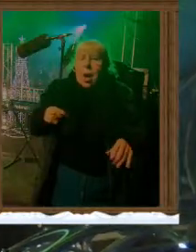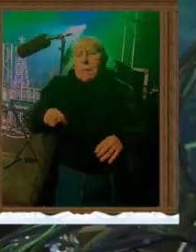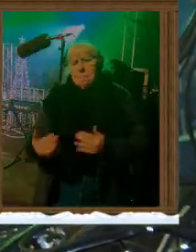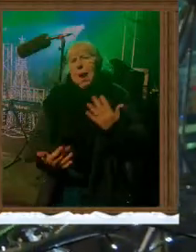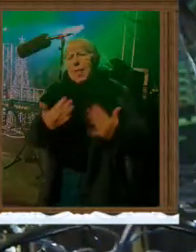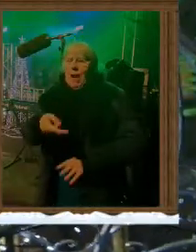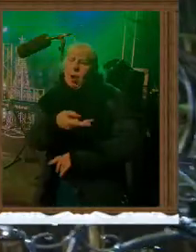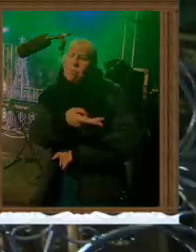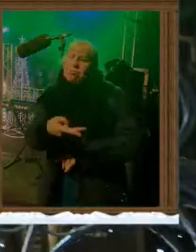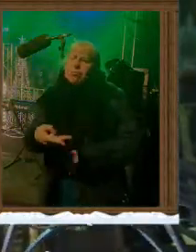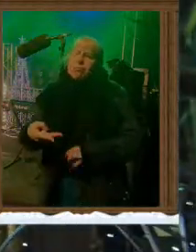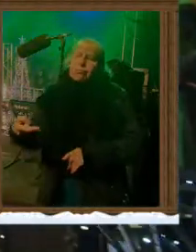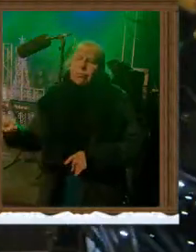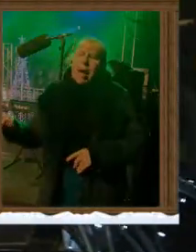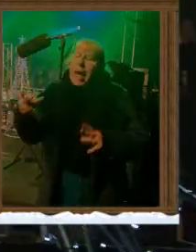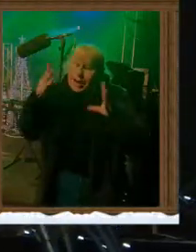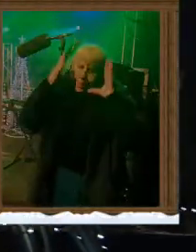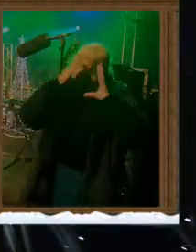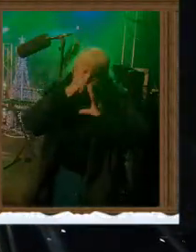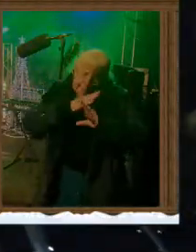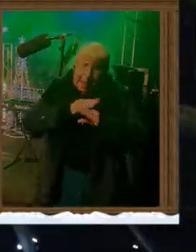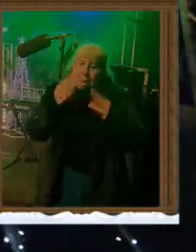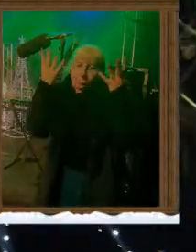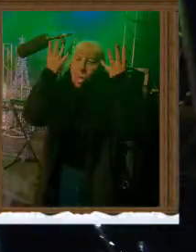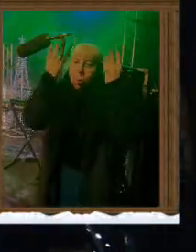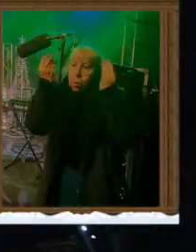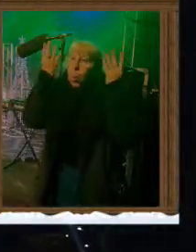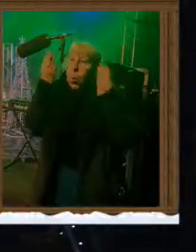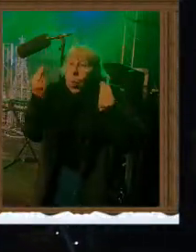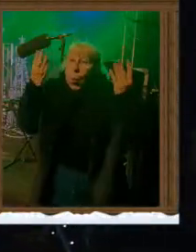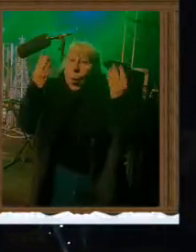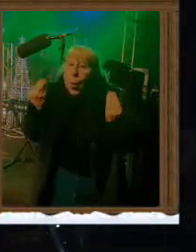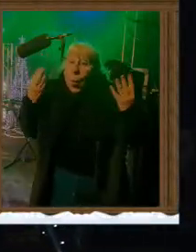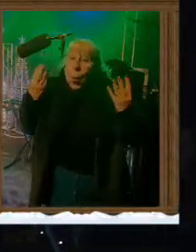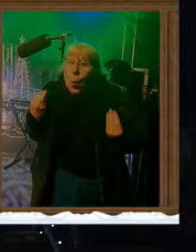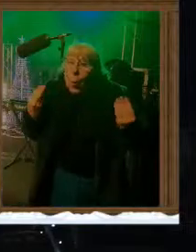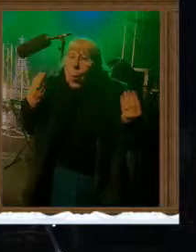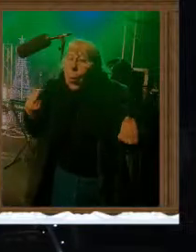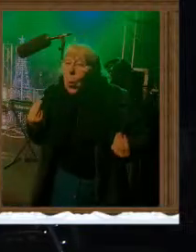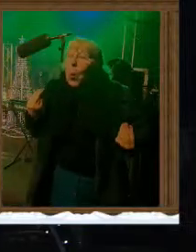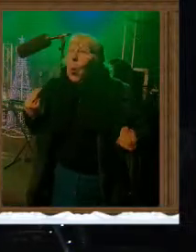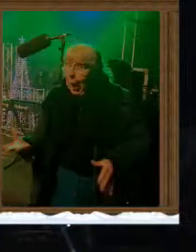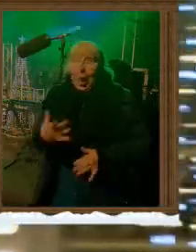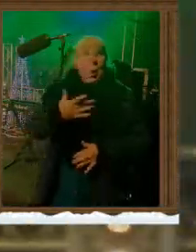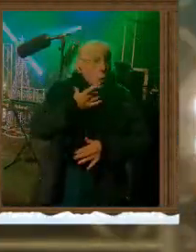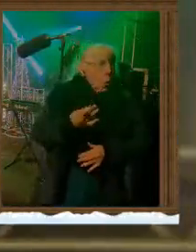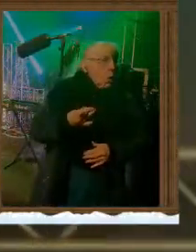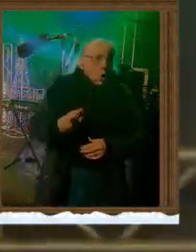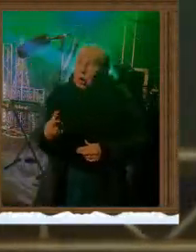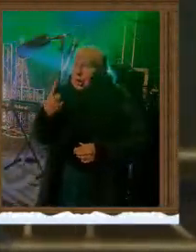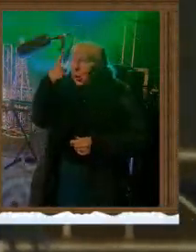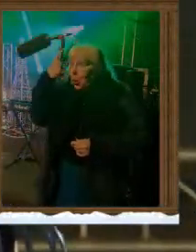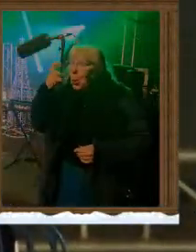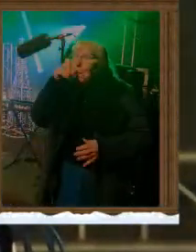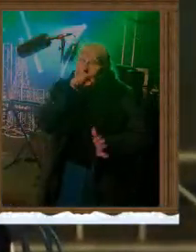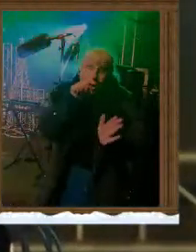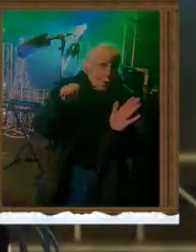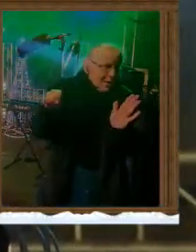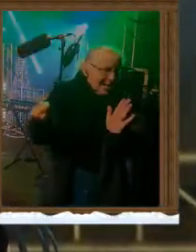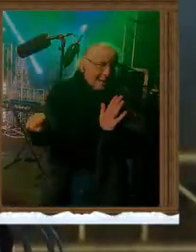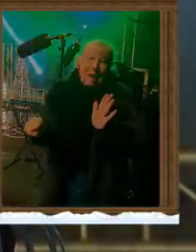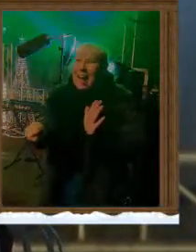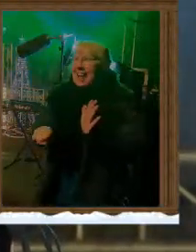the fire till the sleep simply melts them all away. Well, I wish it could